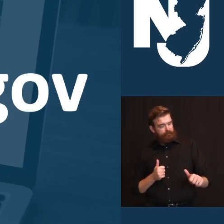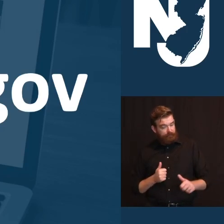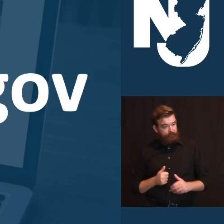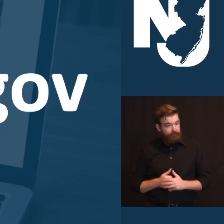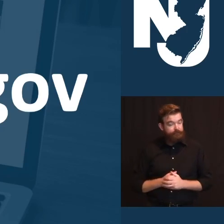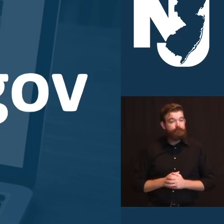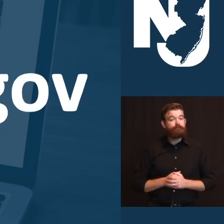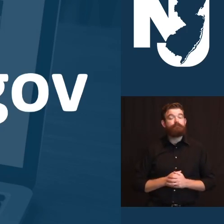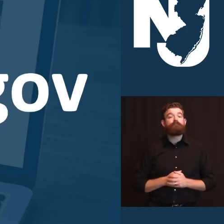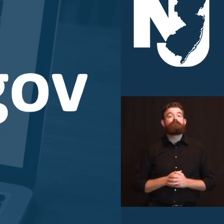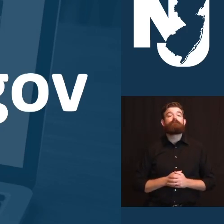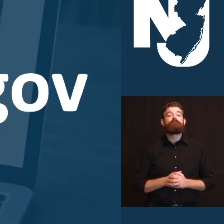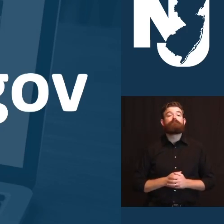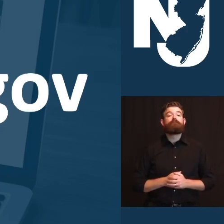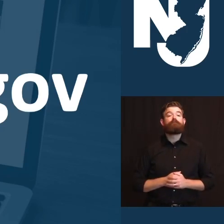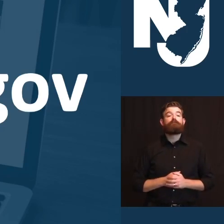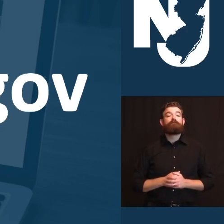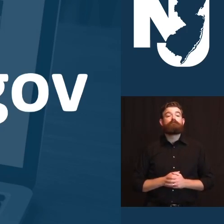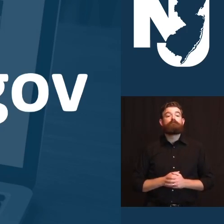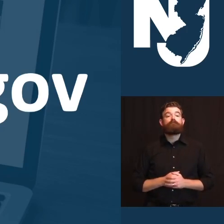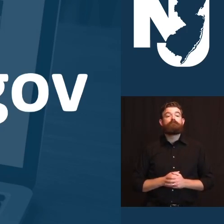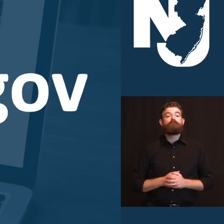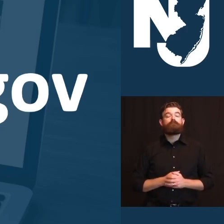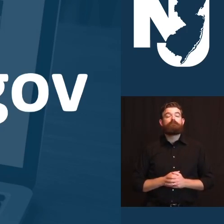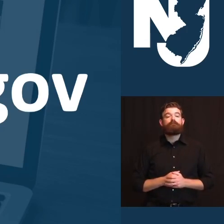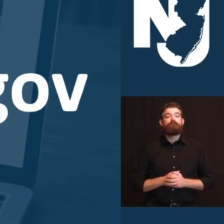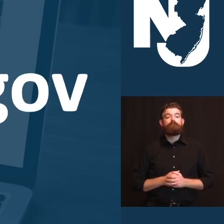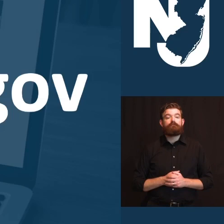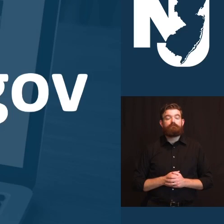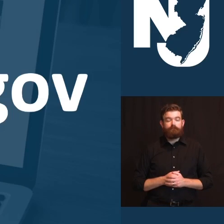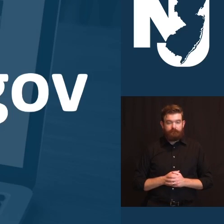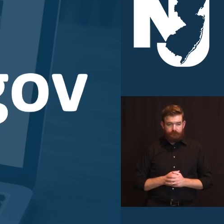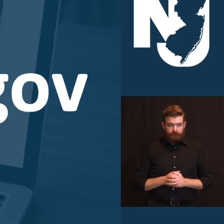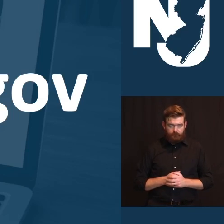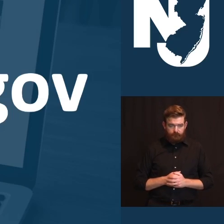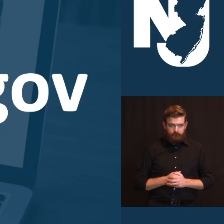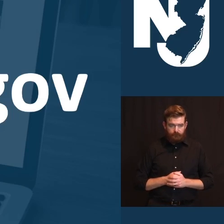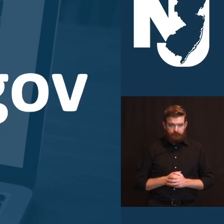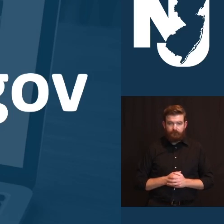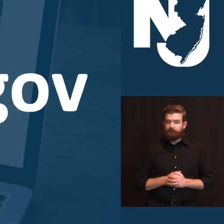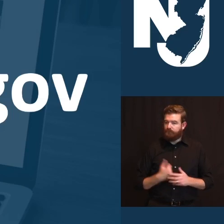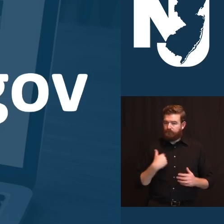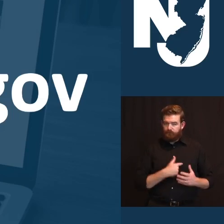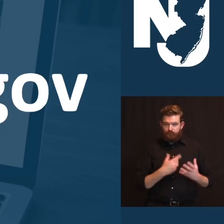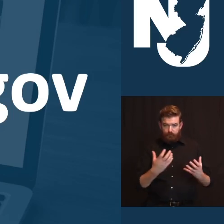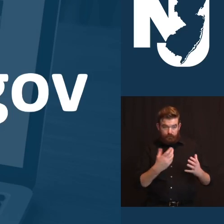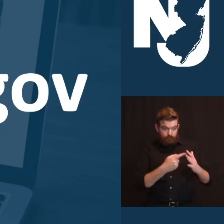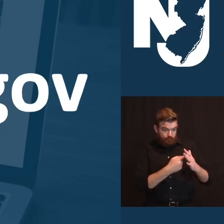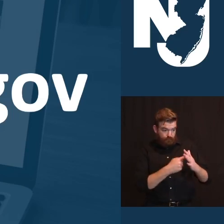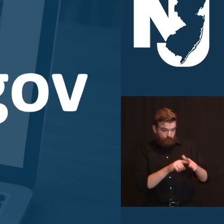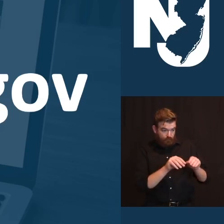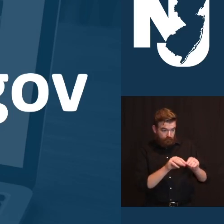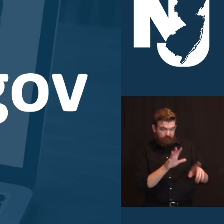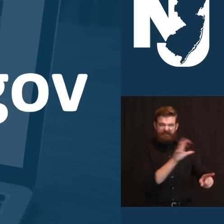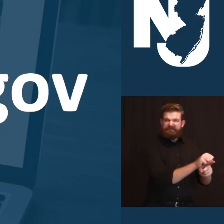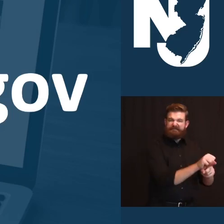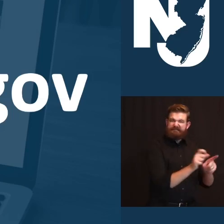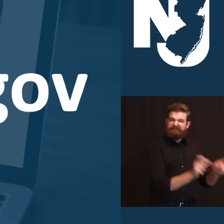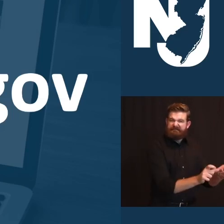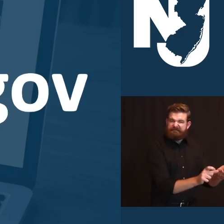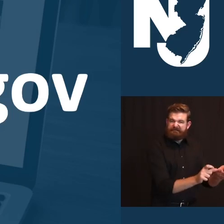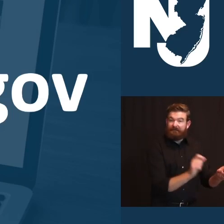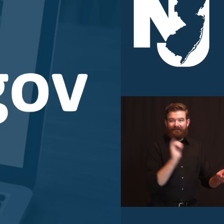exercise. It is to get to the nub of any outbreak and to prevent some of the big numbers. Certainly we've seen in the past, but we're going to show